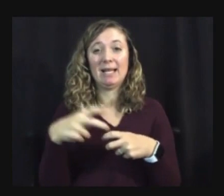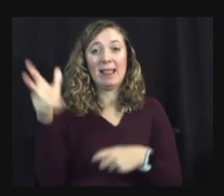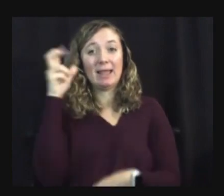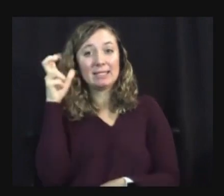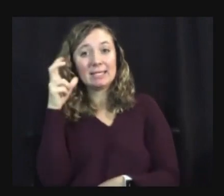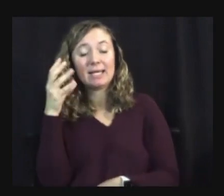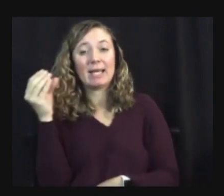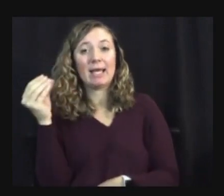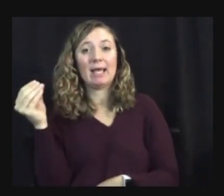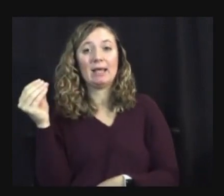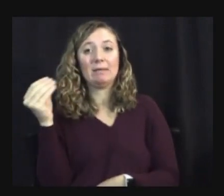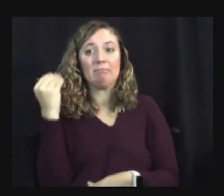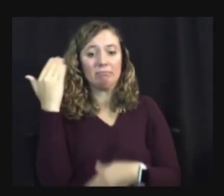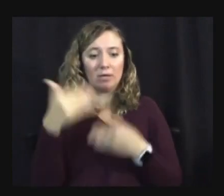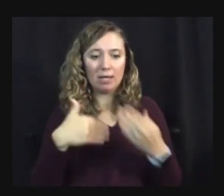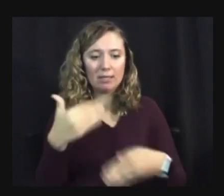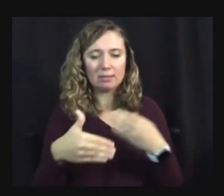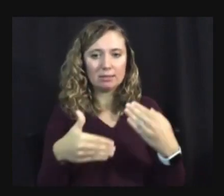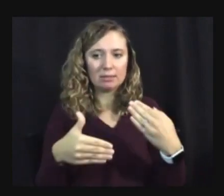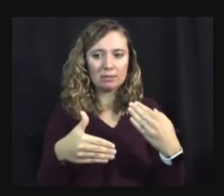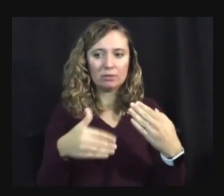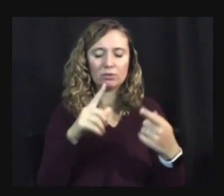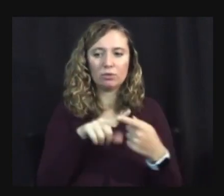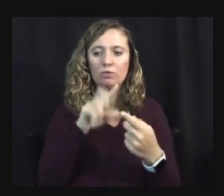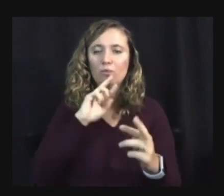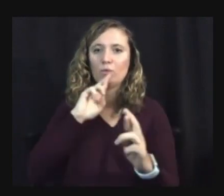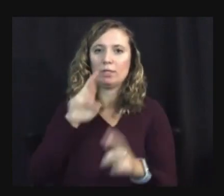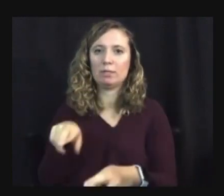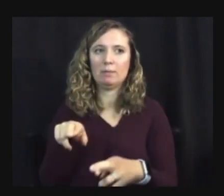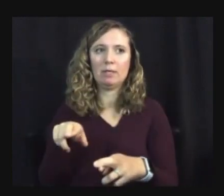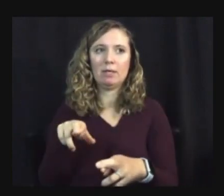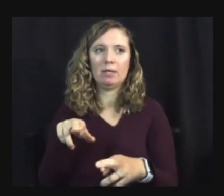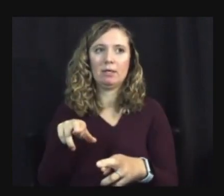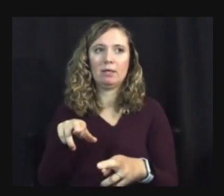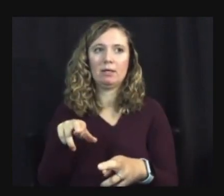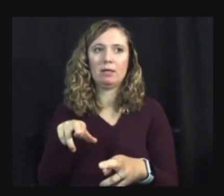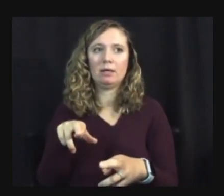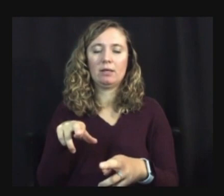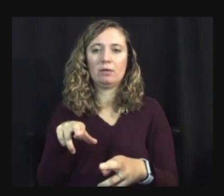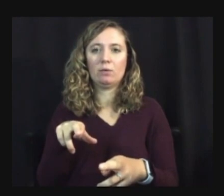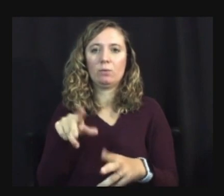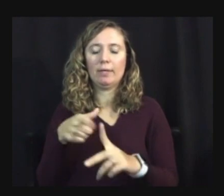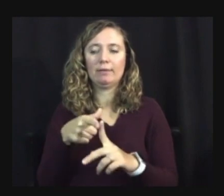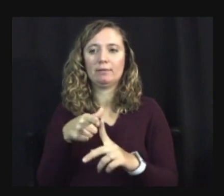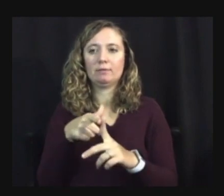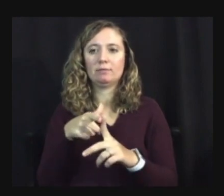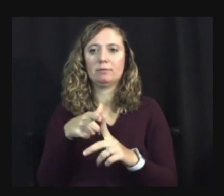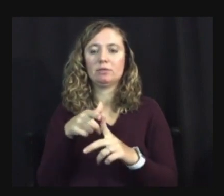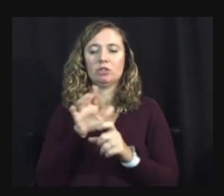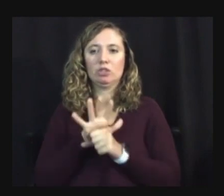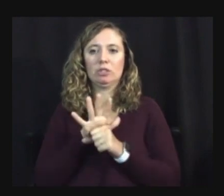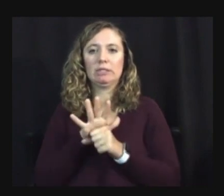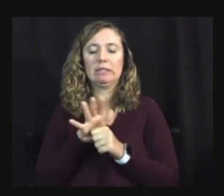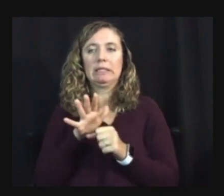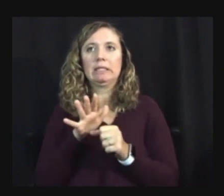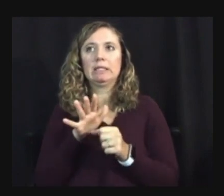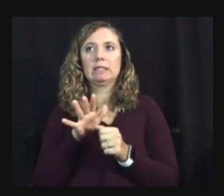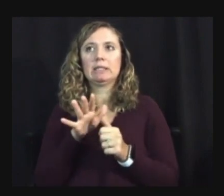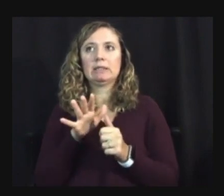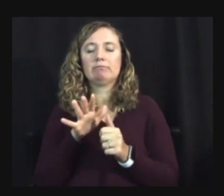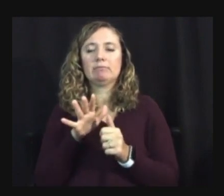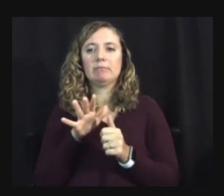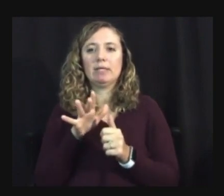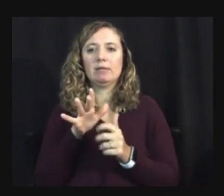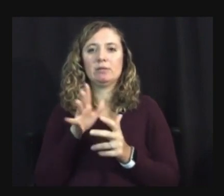and being able to respond when I'm under distress is difficult. I have a hard time listening